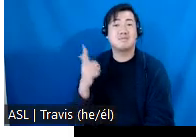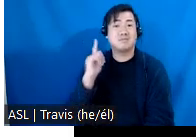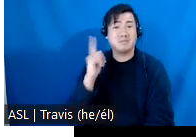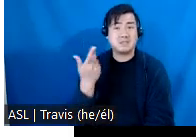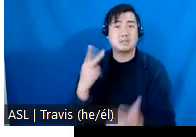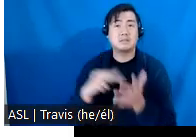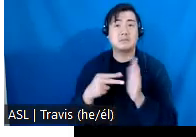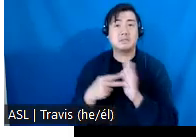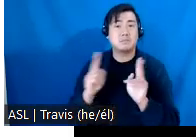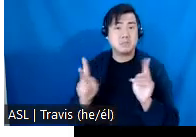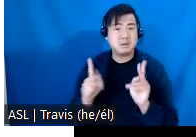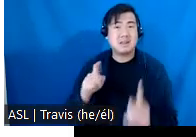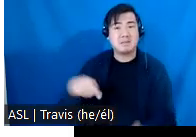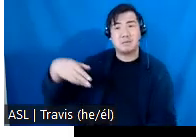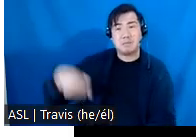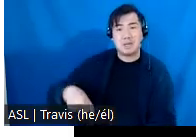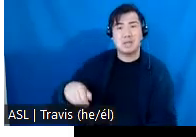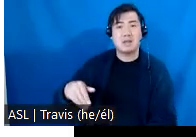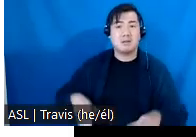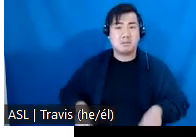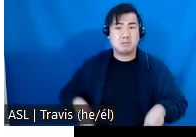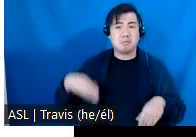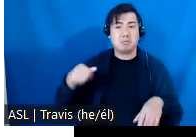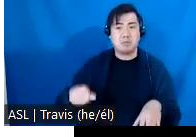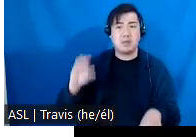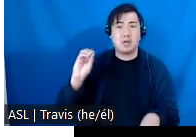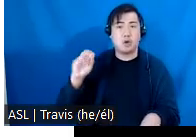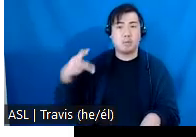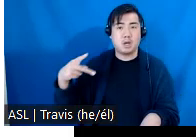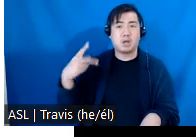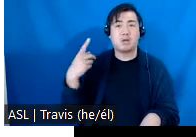for COVID-19 treatment. And this, again, is all dependent on the insurance you have.